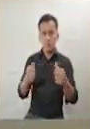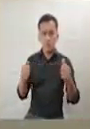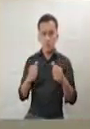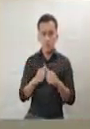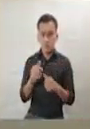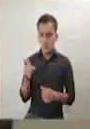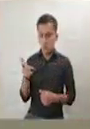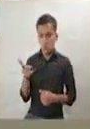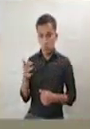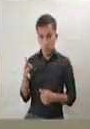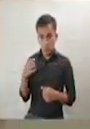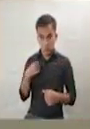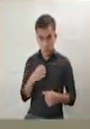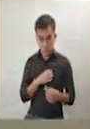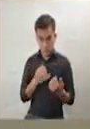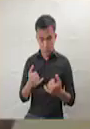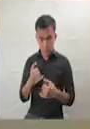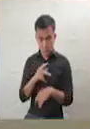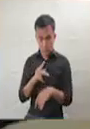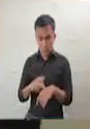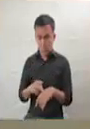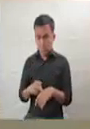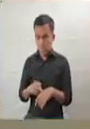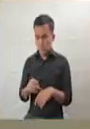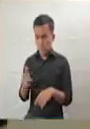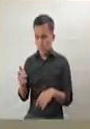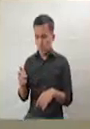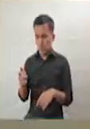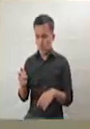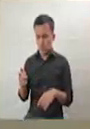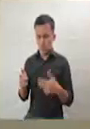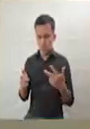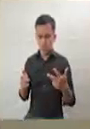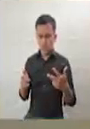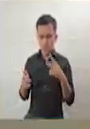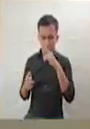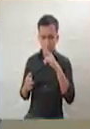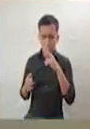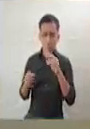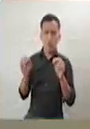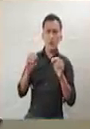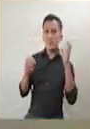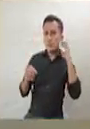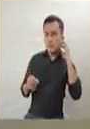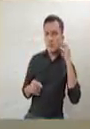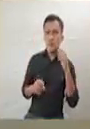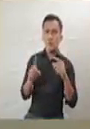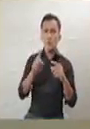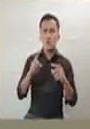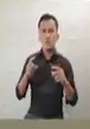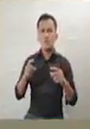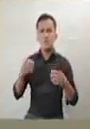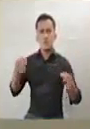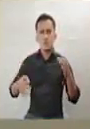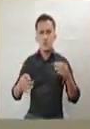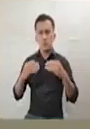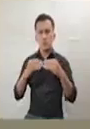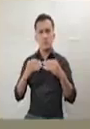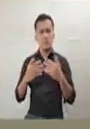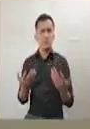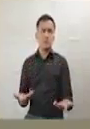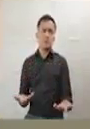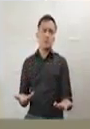in our country today. 21 in Luzon, 3 in Visayas, none in Mindanao. What is justice, equality? Meaning there is always